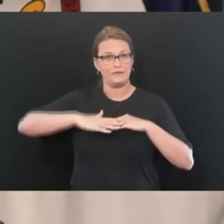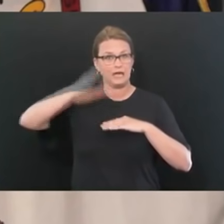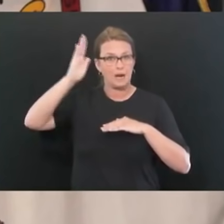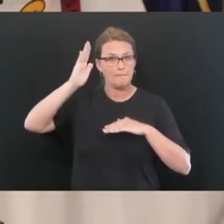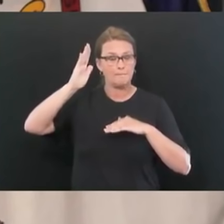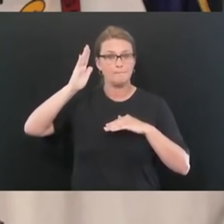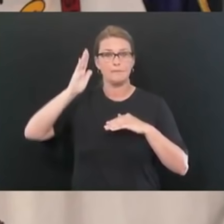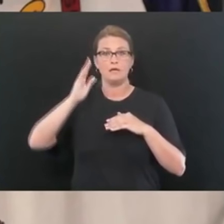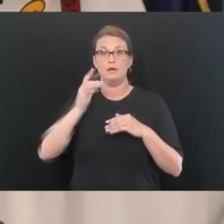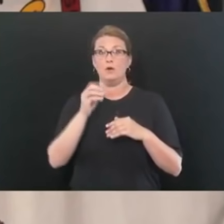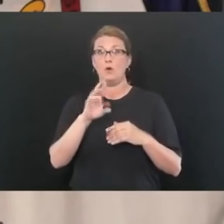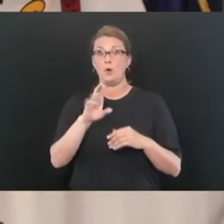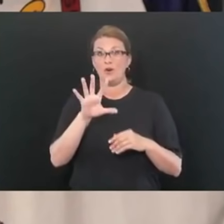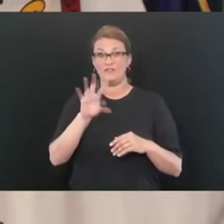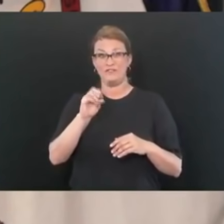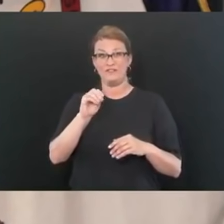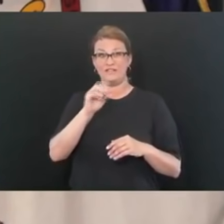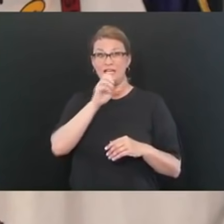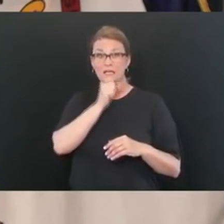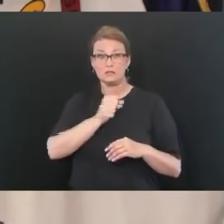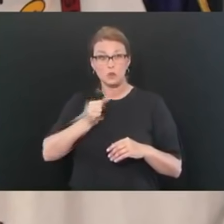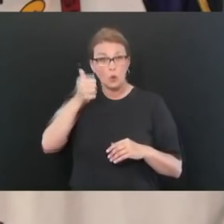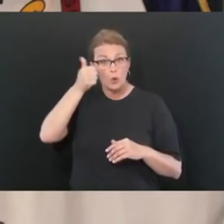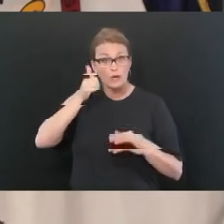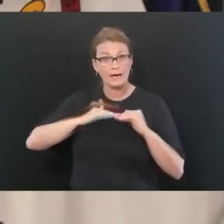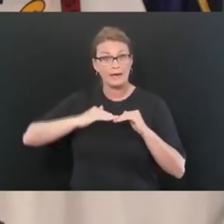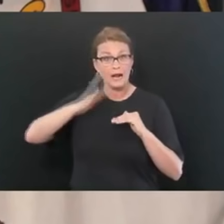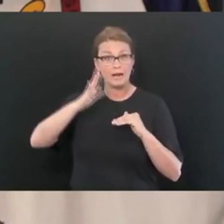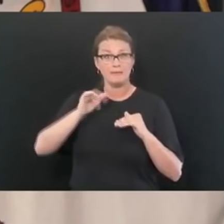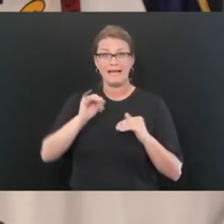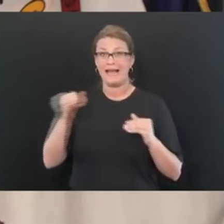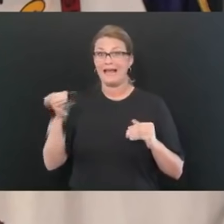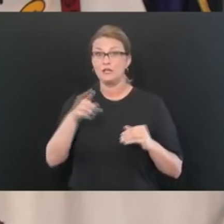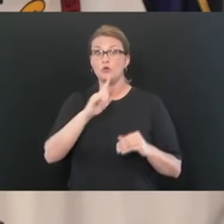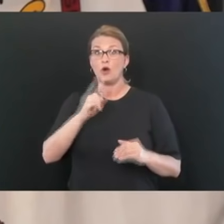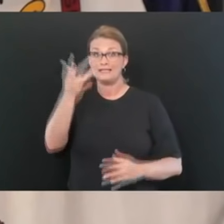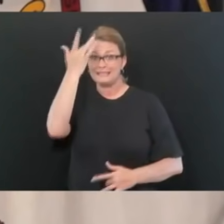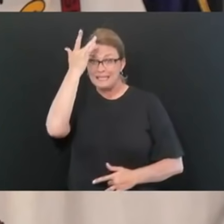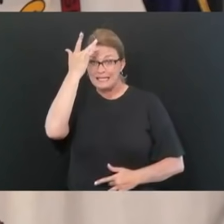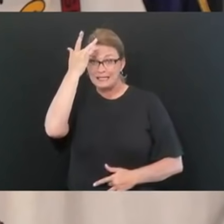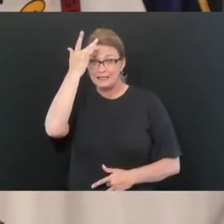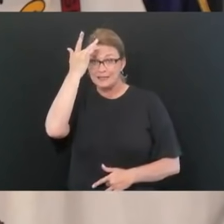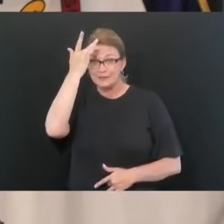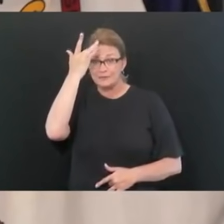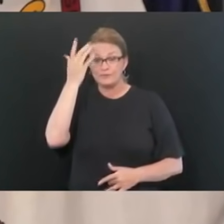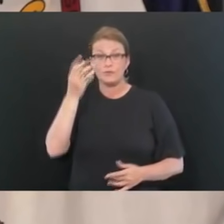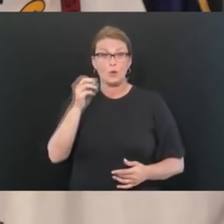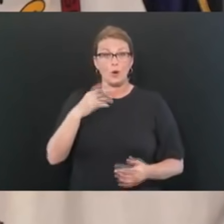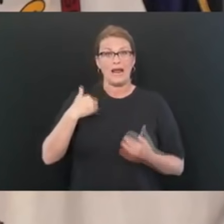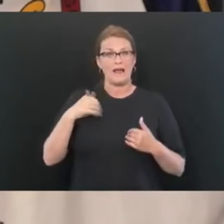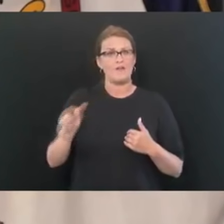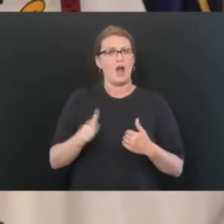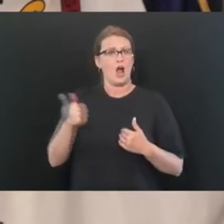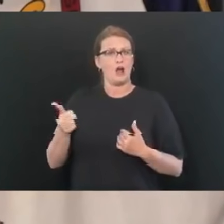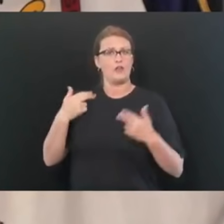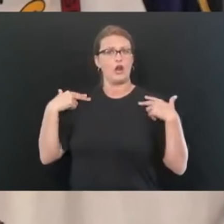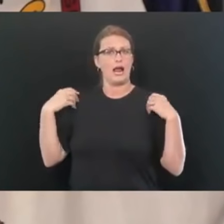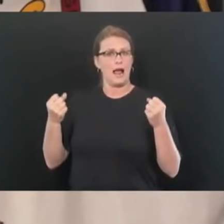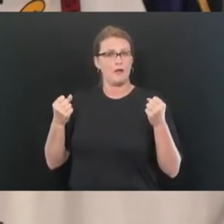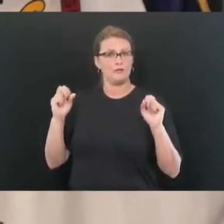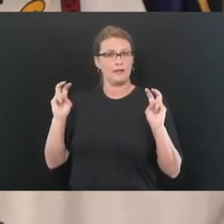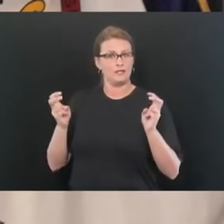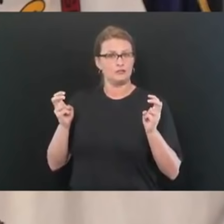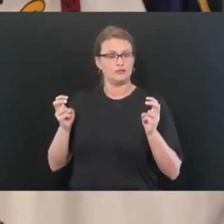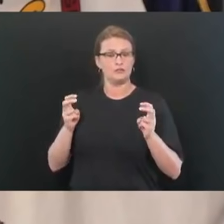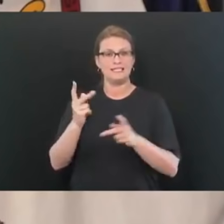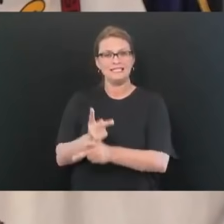you're older than 50 and you have certain chronic problems. The other thing is, I would ask you to take care of